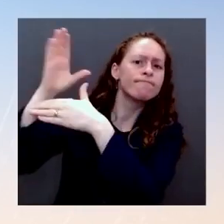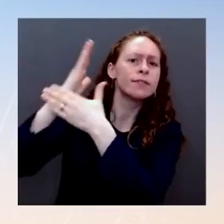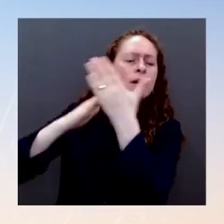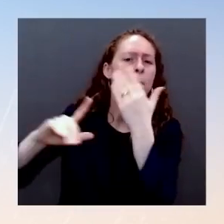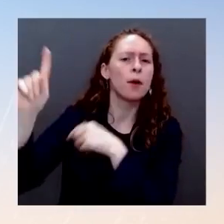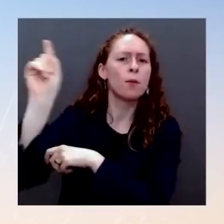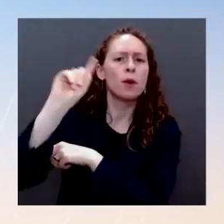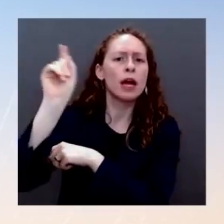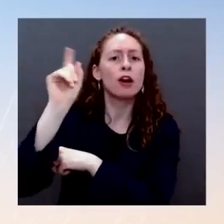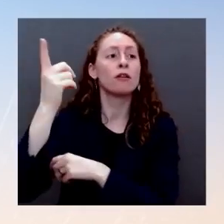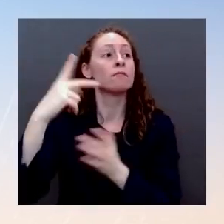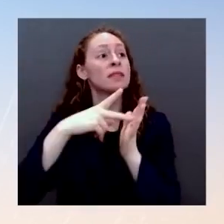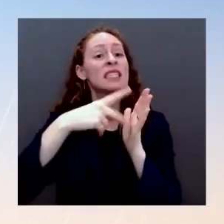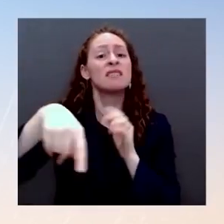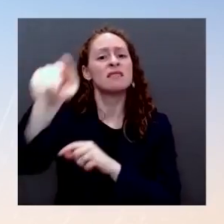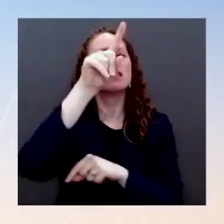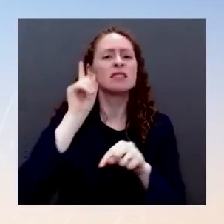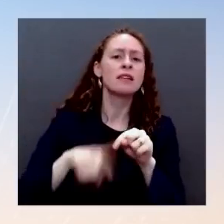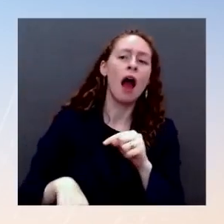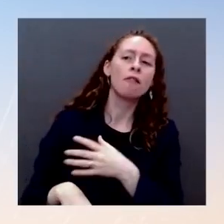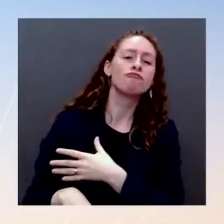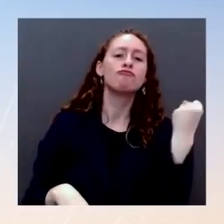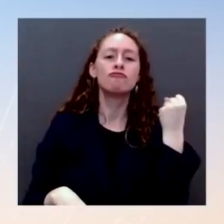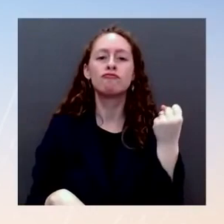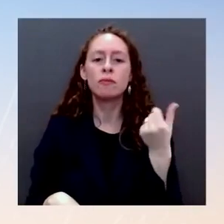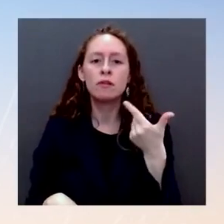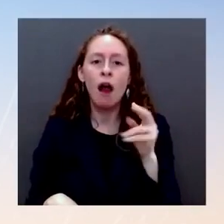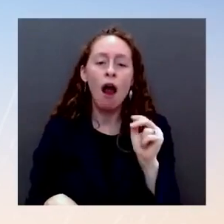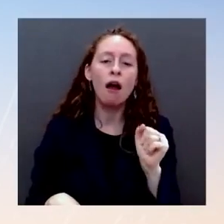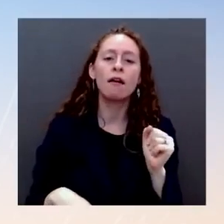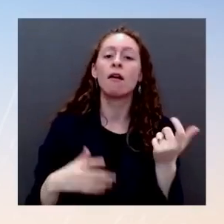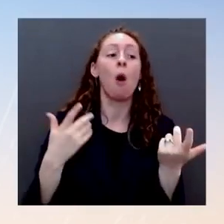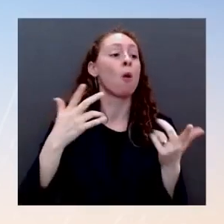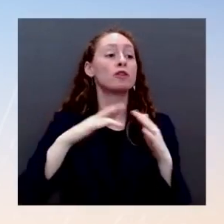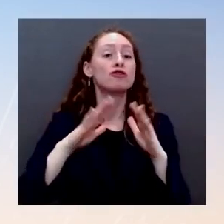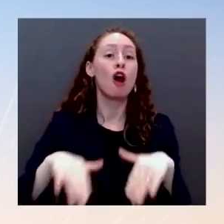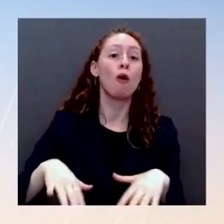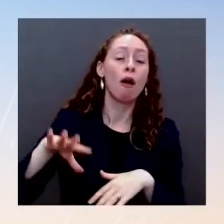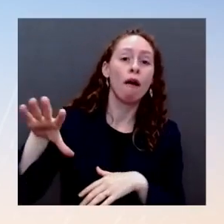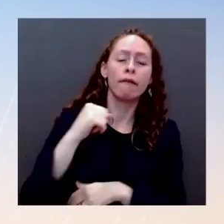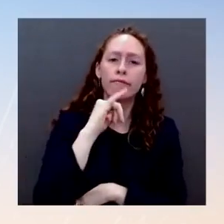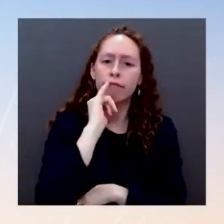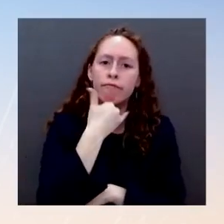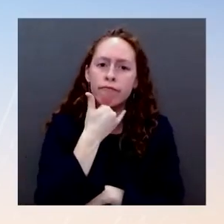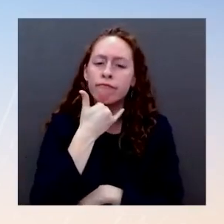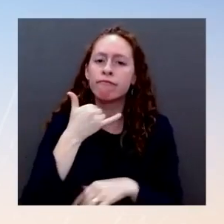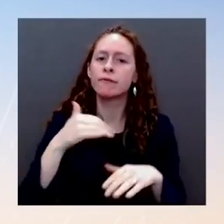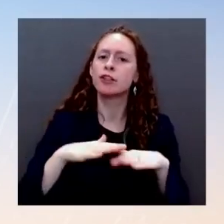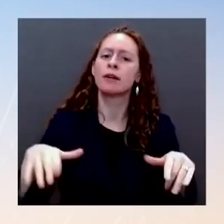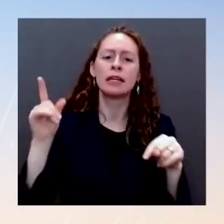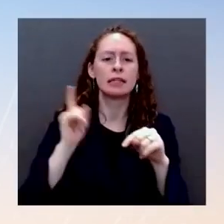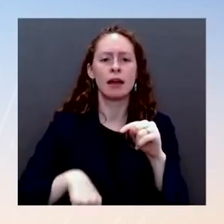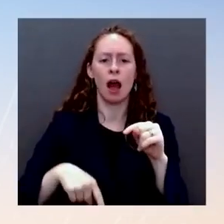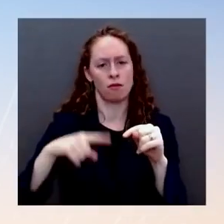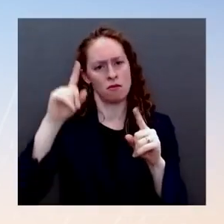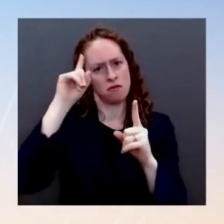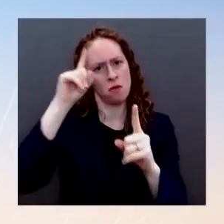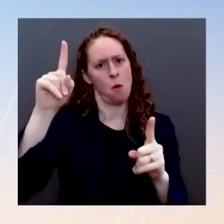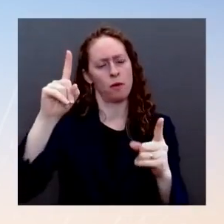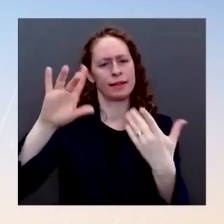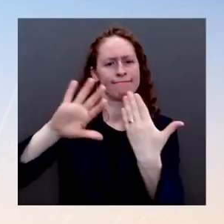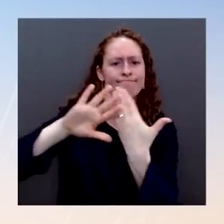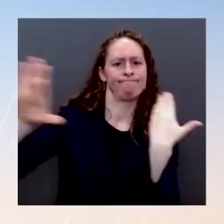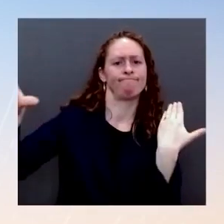by children, or obtained by other people who shouldn't have access to the weapon. Second, the Department of Justice issued a best practices guide to